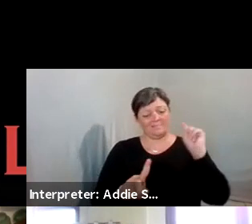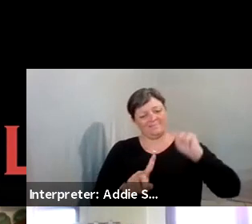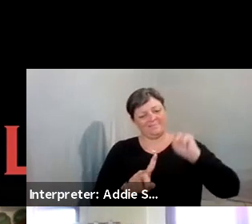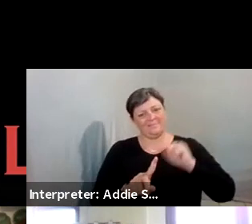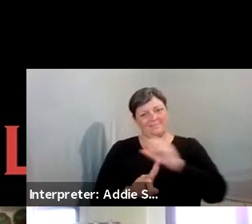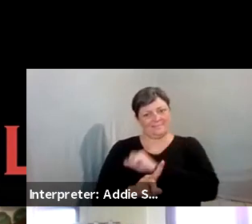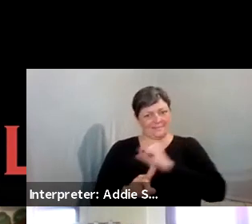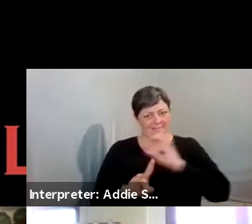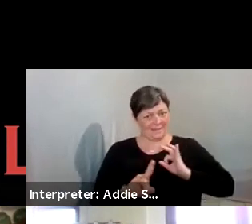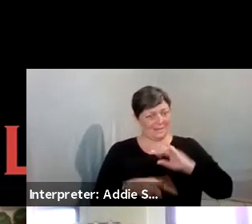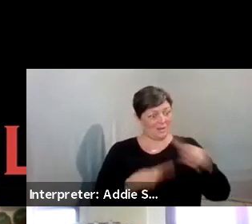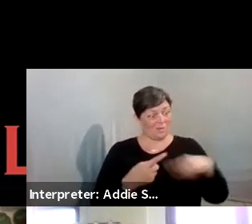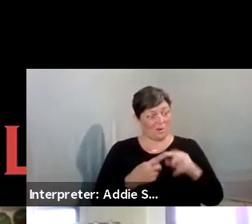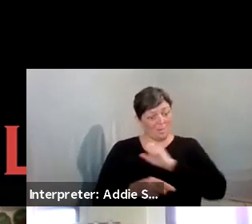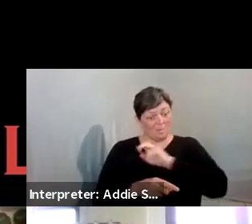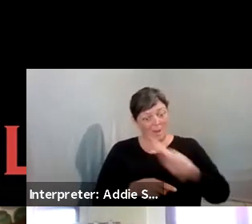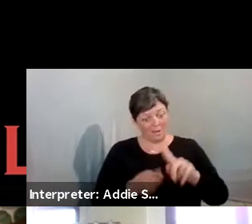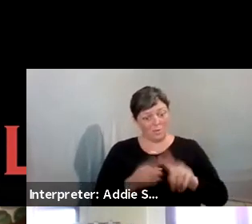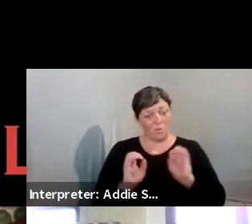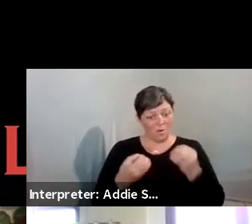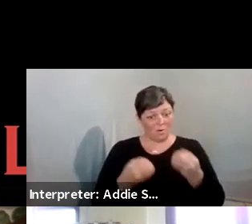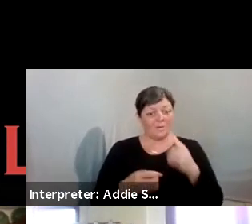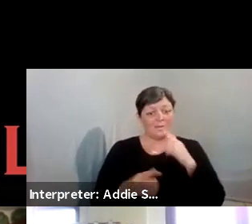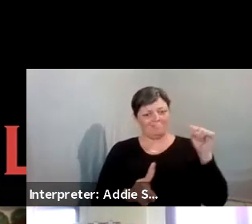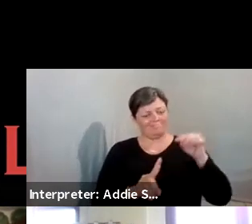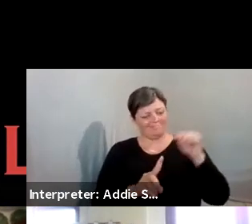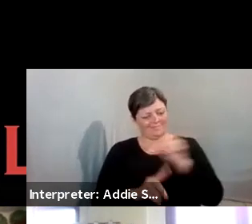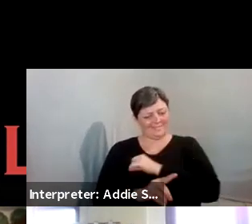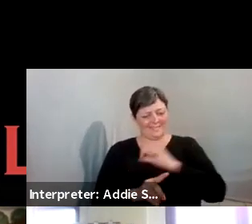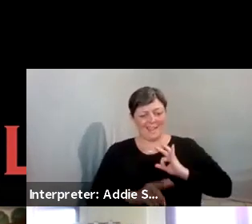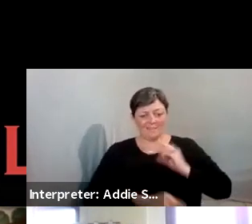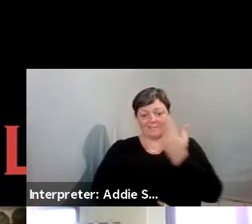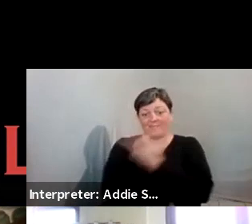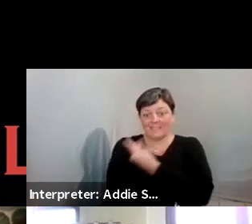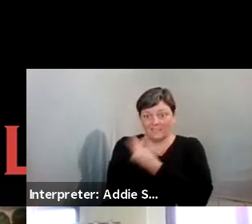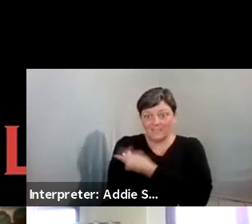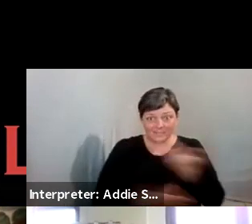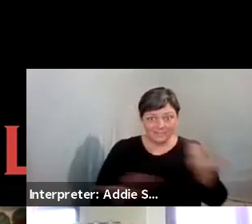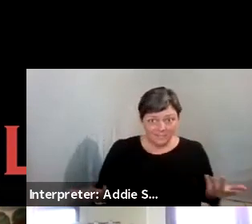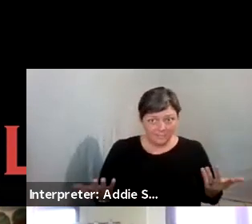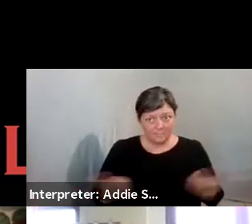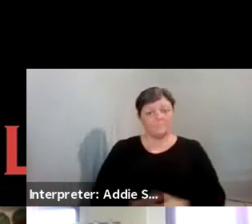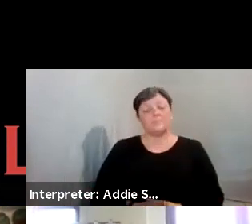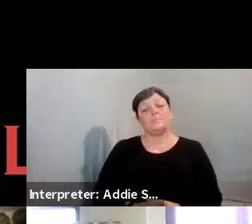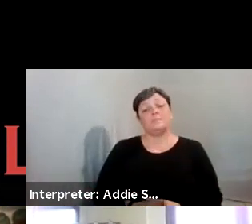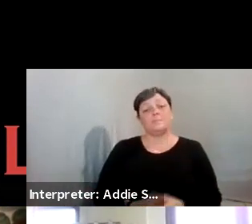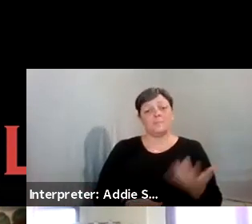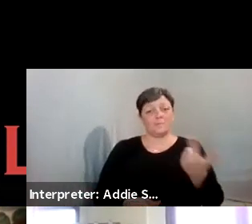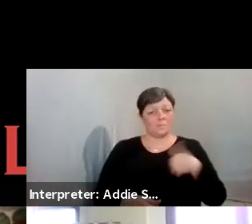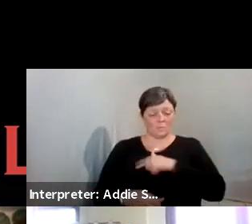When we do all get back into the office, it's about the staff vaccinations. I Right. mean, Okay.